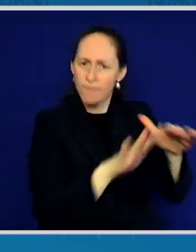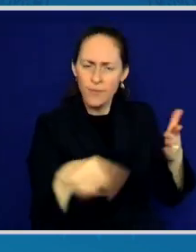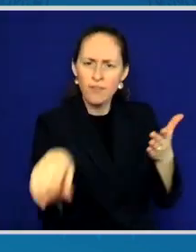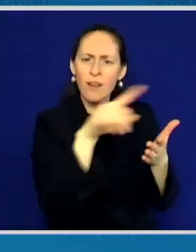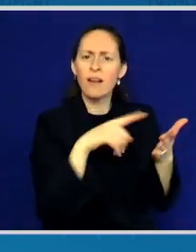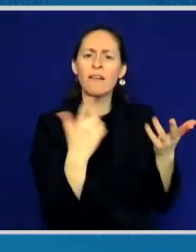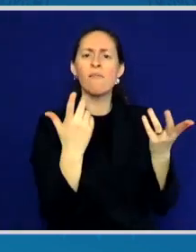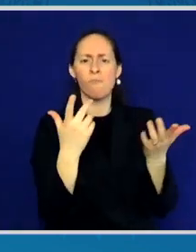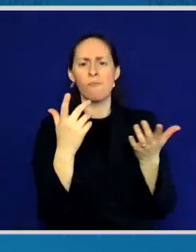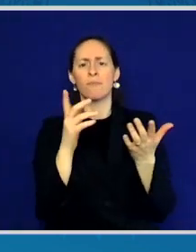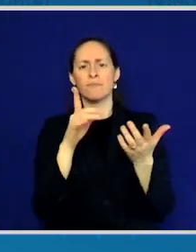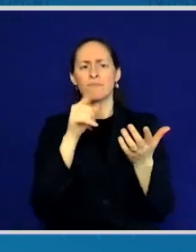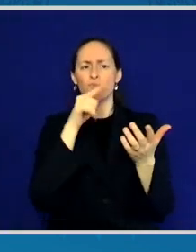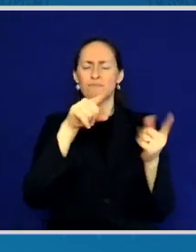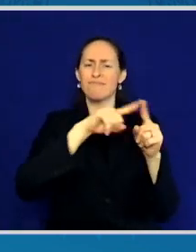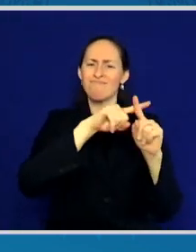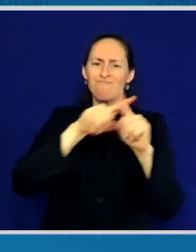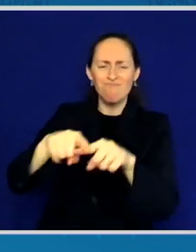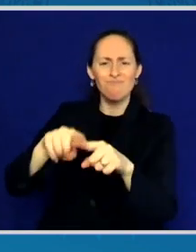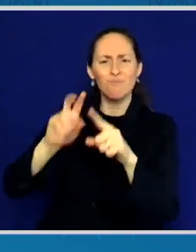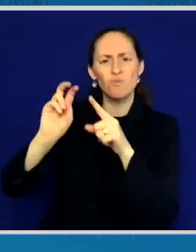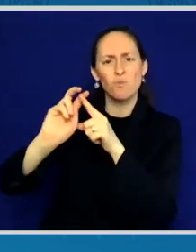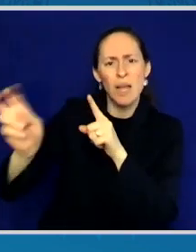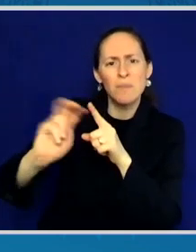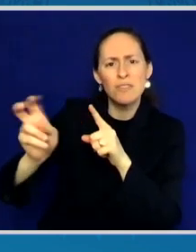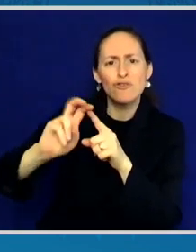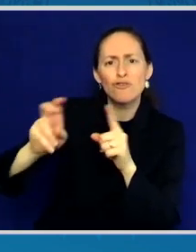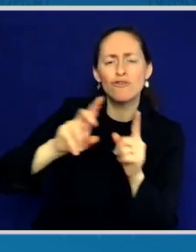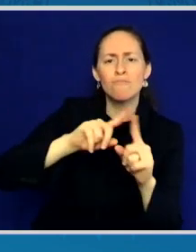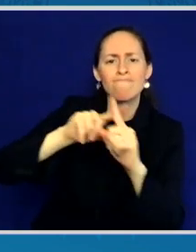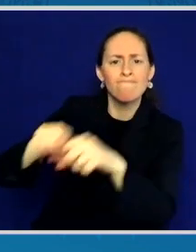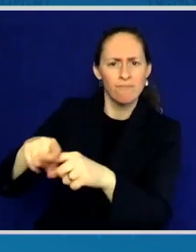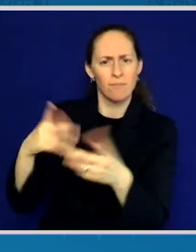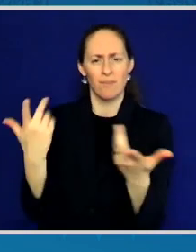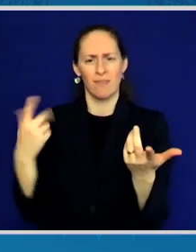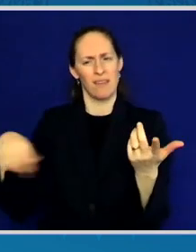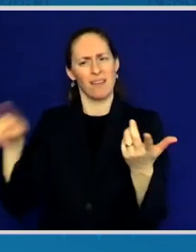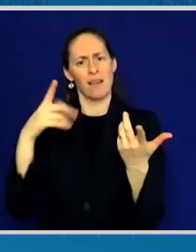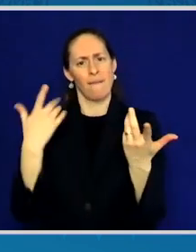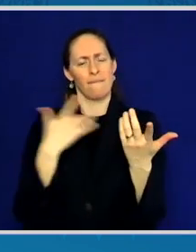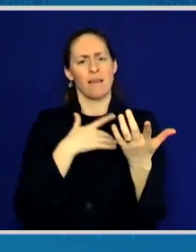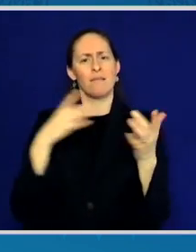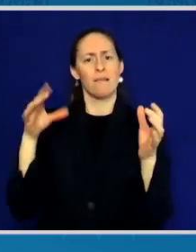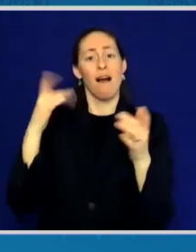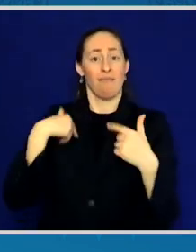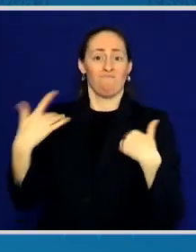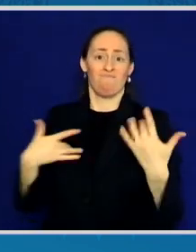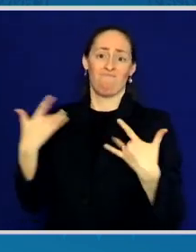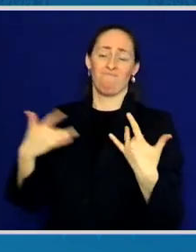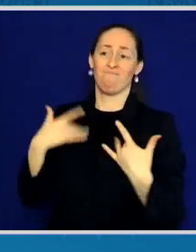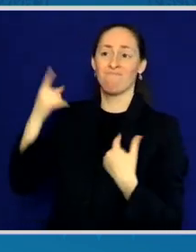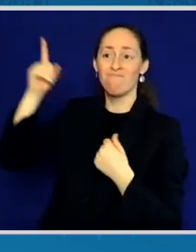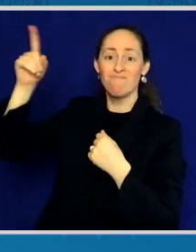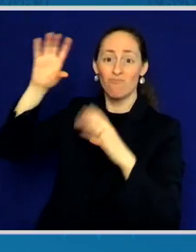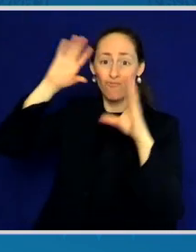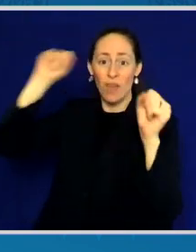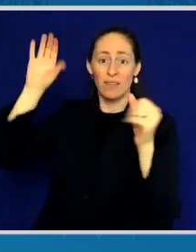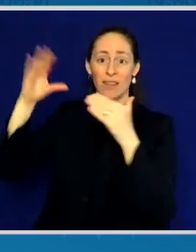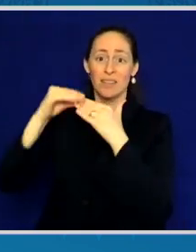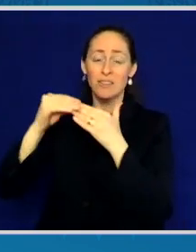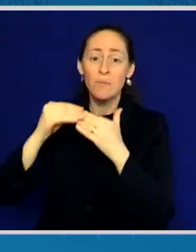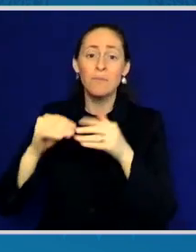incredible opportunity as leaders. I am thrilled at the leadership of President Biden and Madam Vice President Kamala